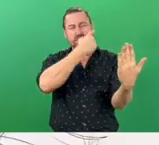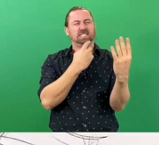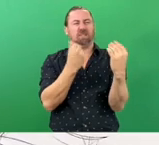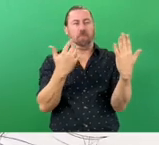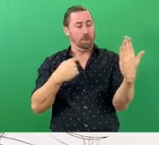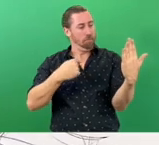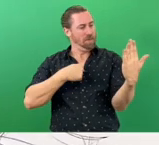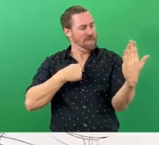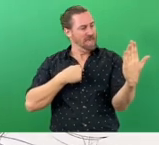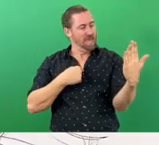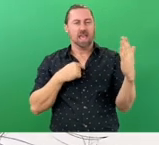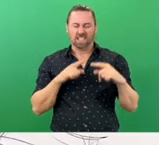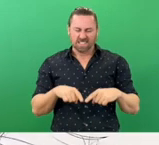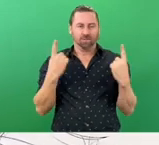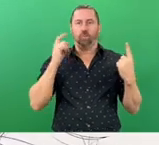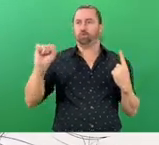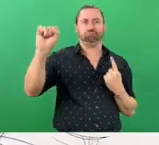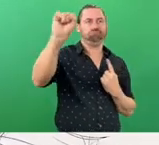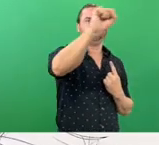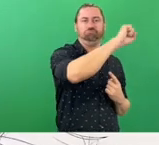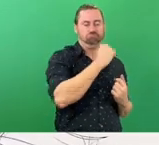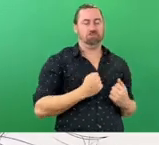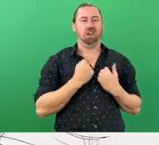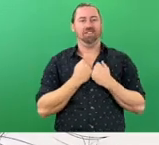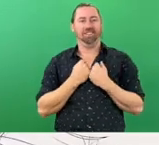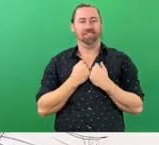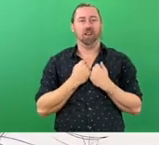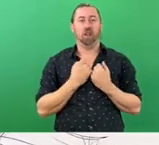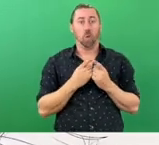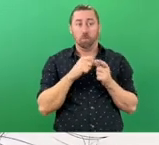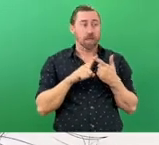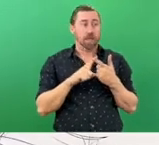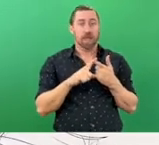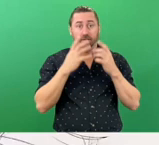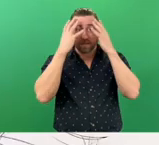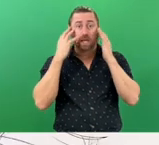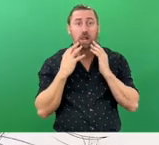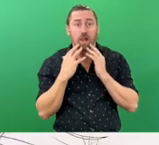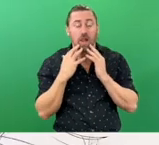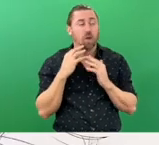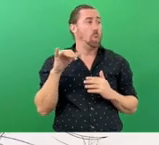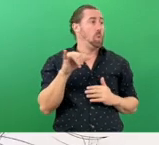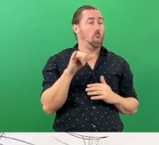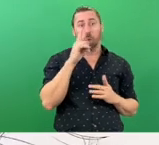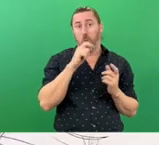some detail of yourself that you see in the mirror. So it could be a physical detail. It could be